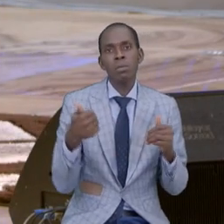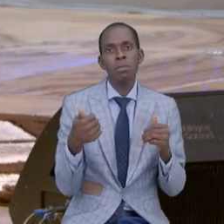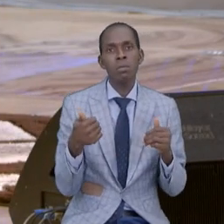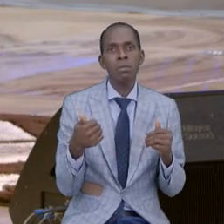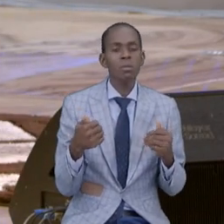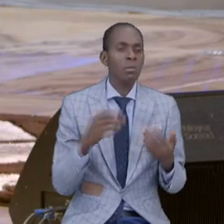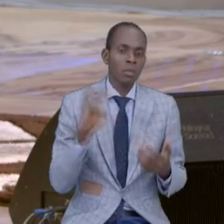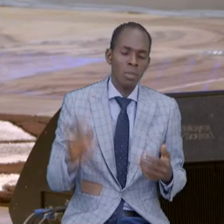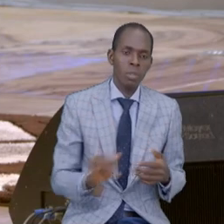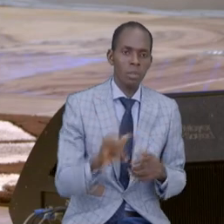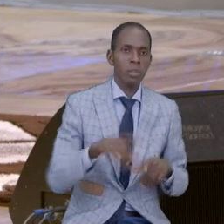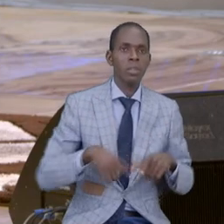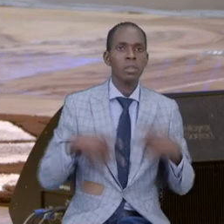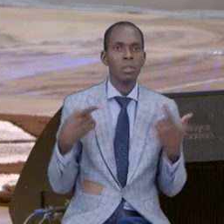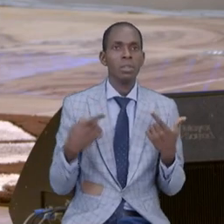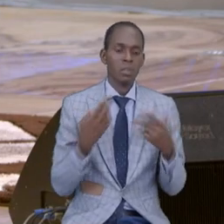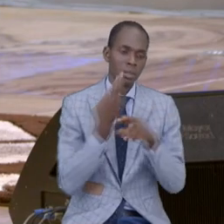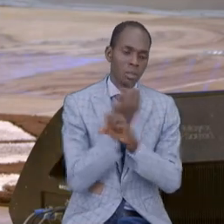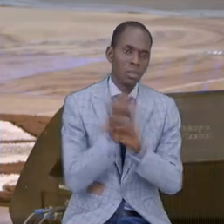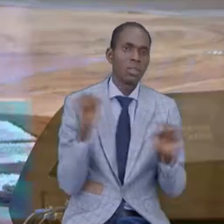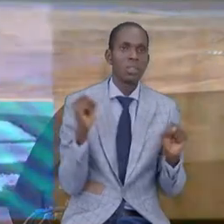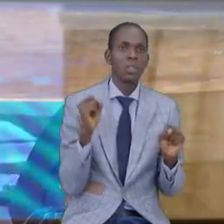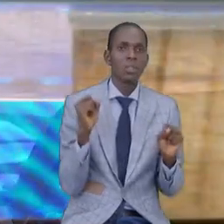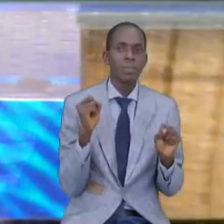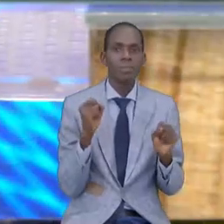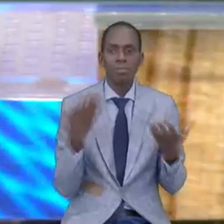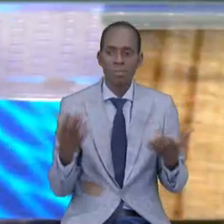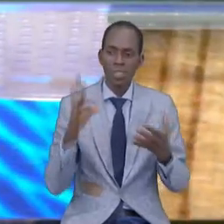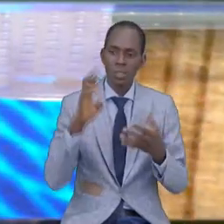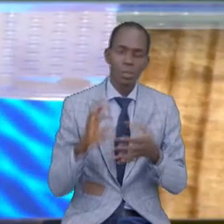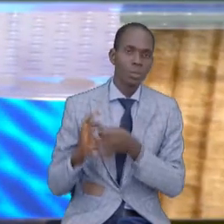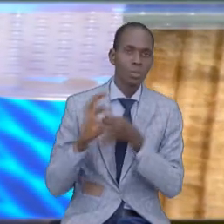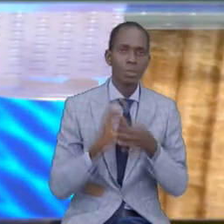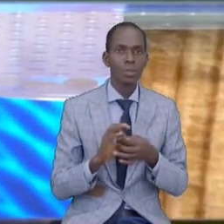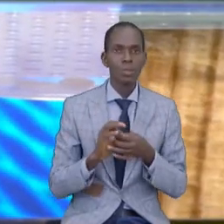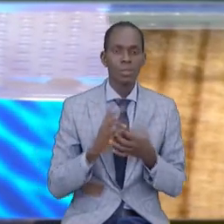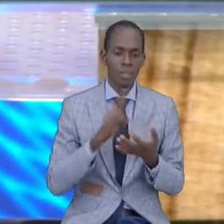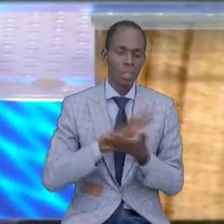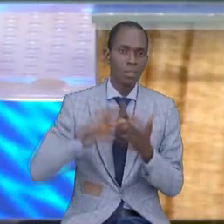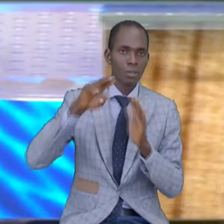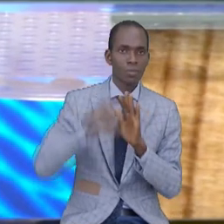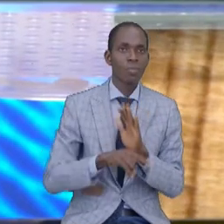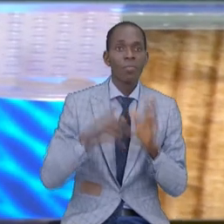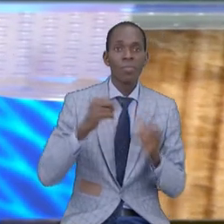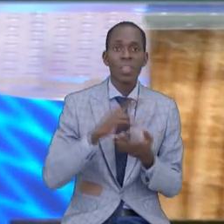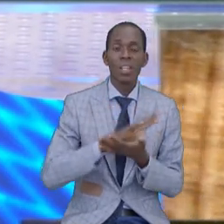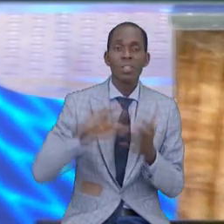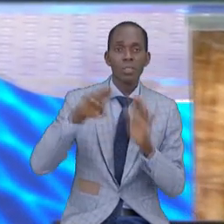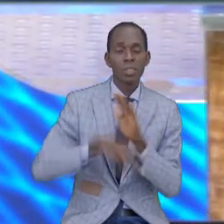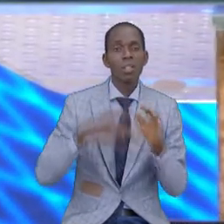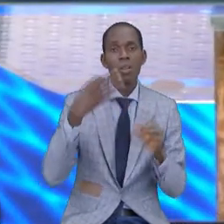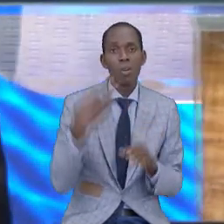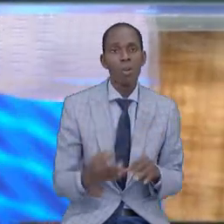eternal life, redemption, reconciliation, righteousness, the righteousness of